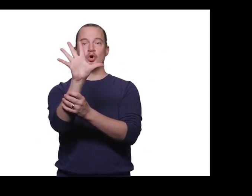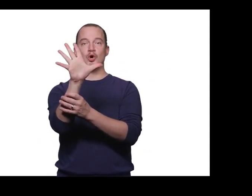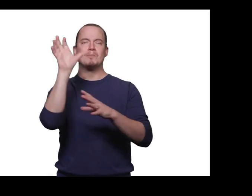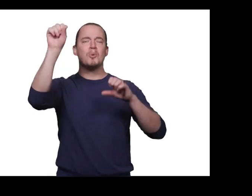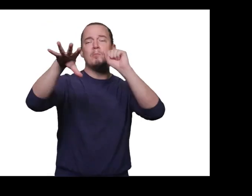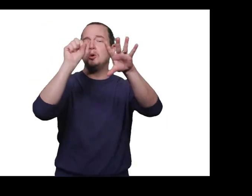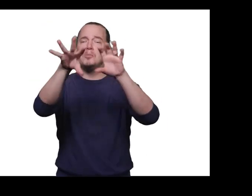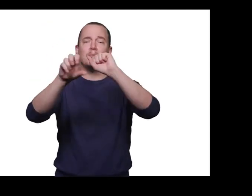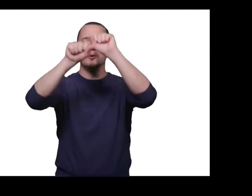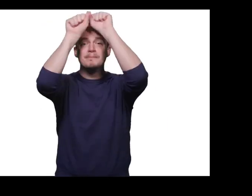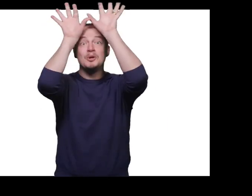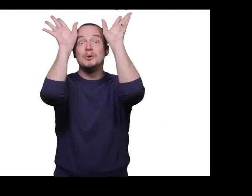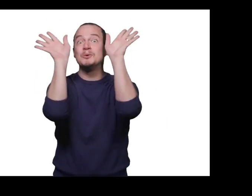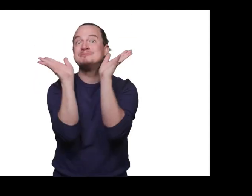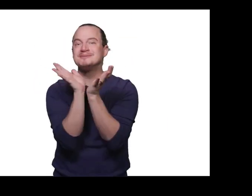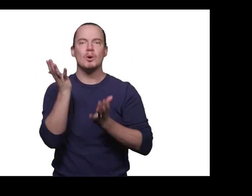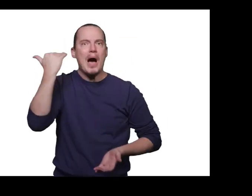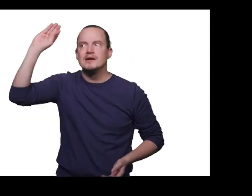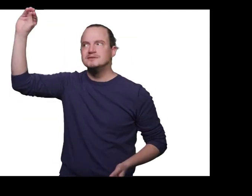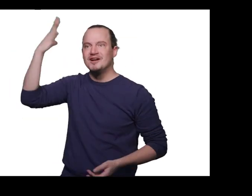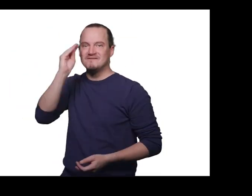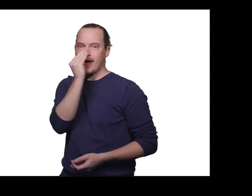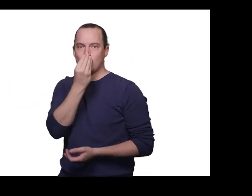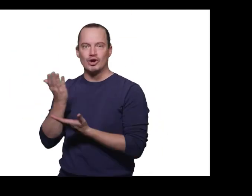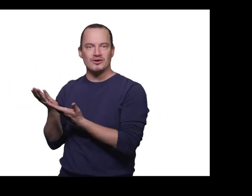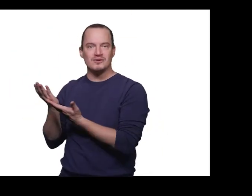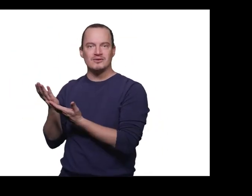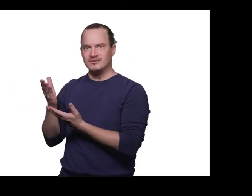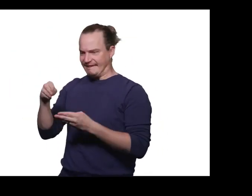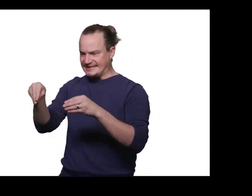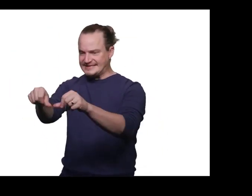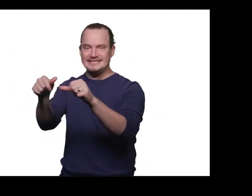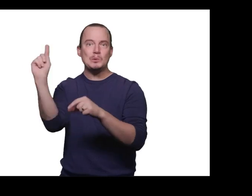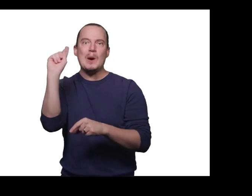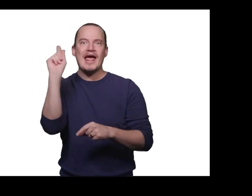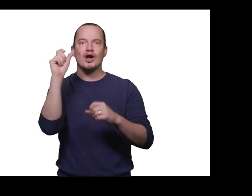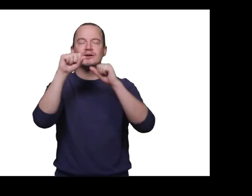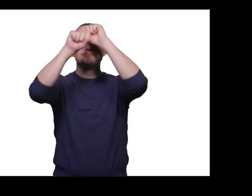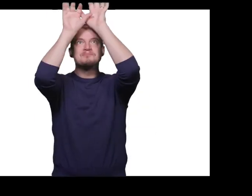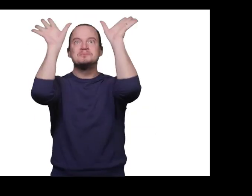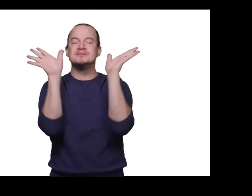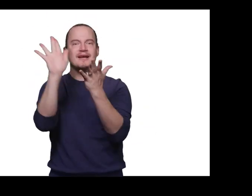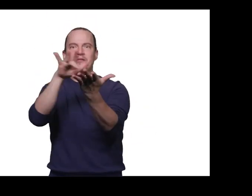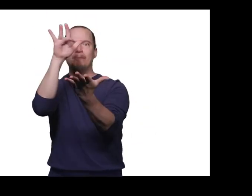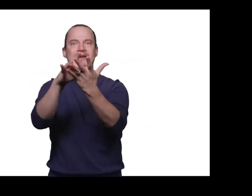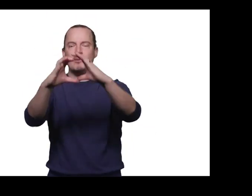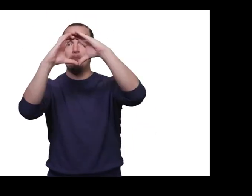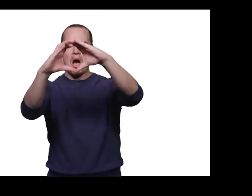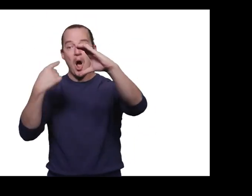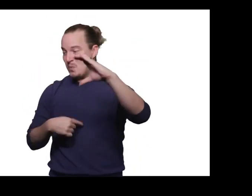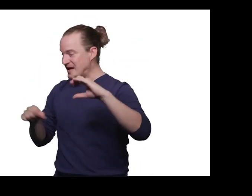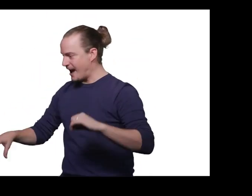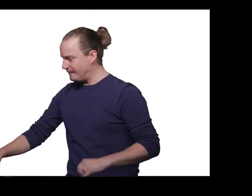blooms, bloom, bloom, bloom, bloom, blooms. Because this is a sunflower, the seeds are right in that flower. We can pick one